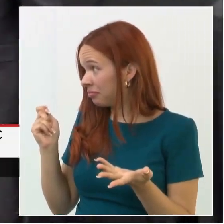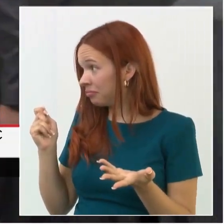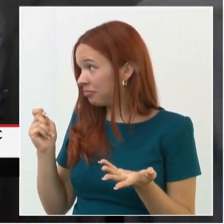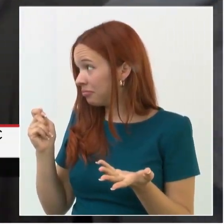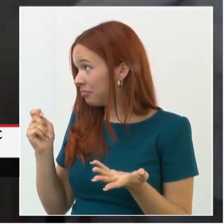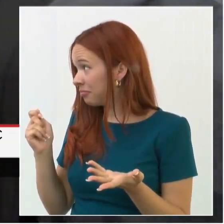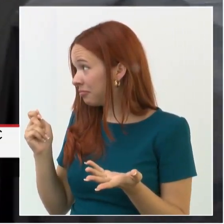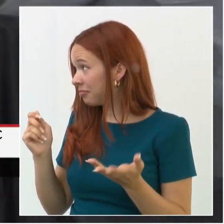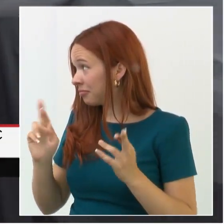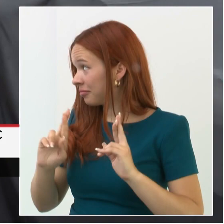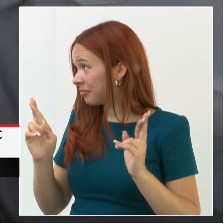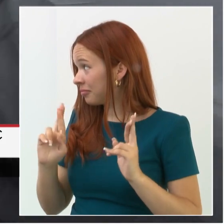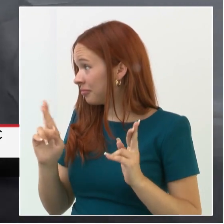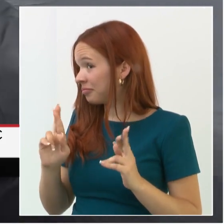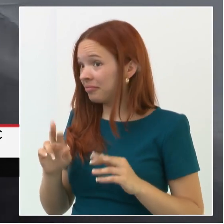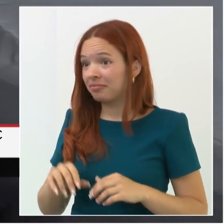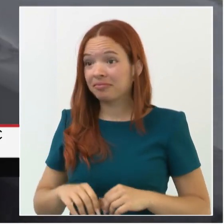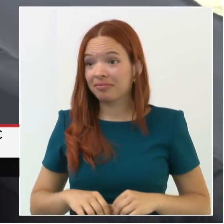All right.